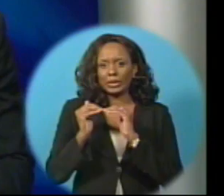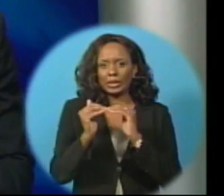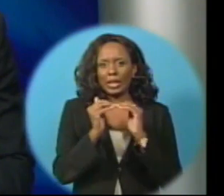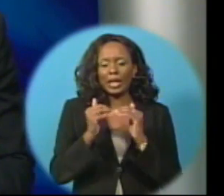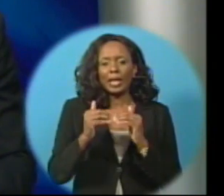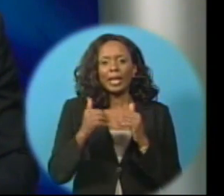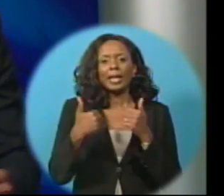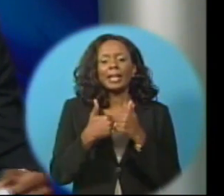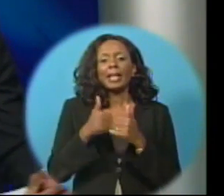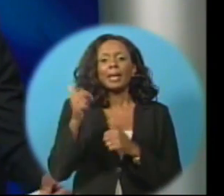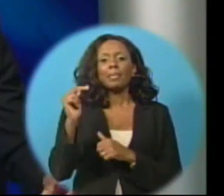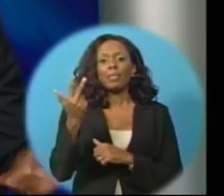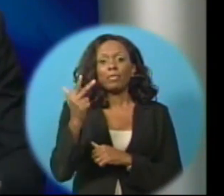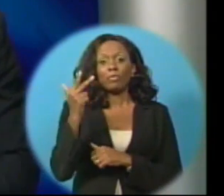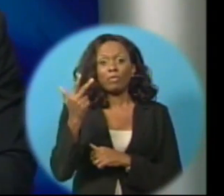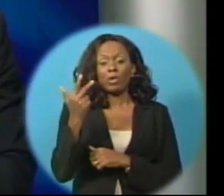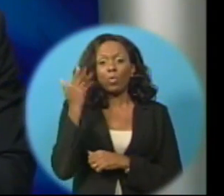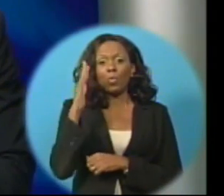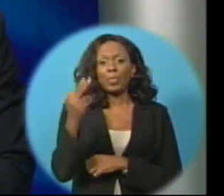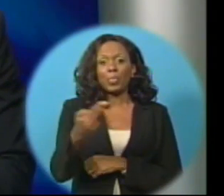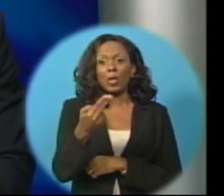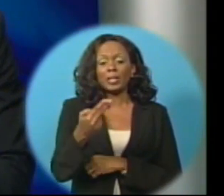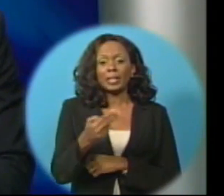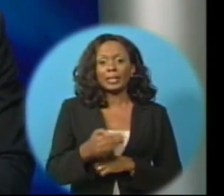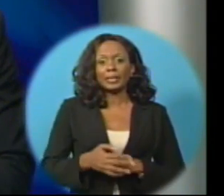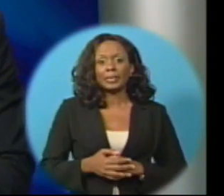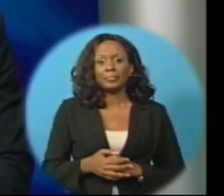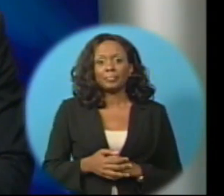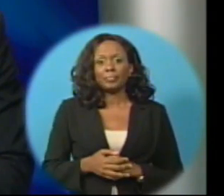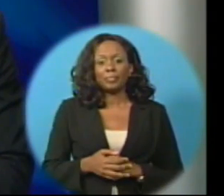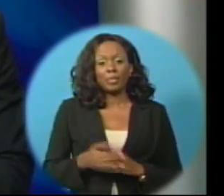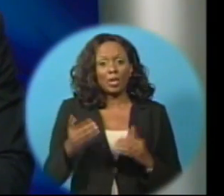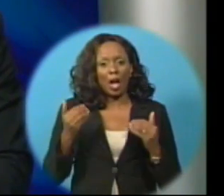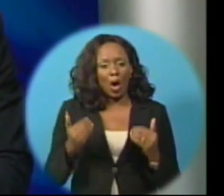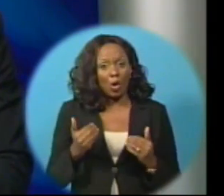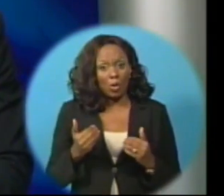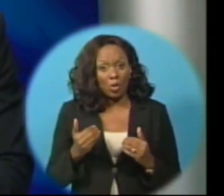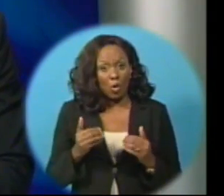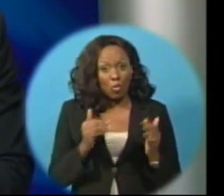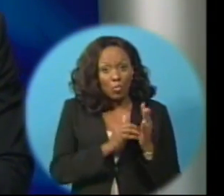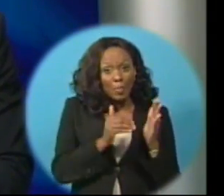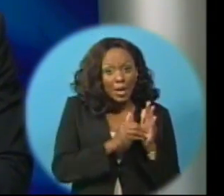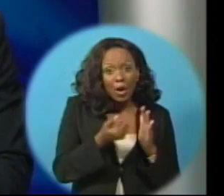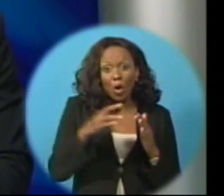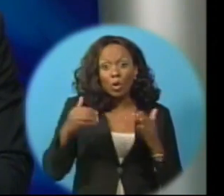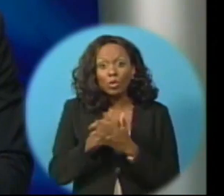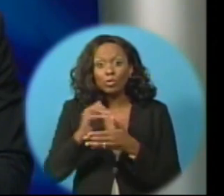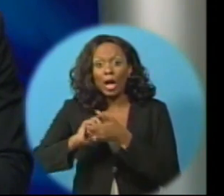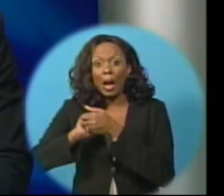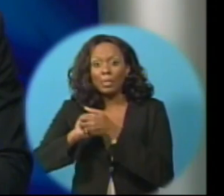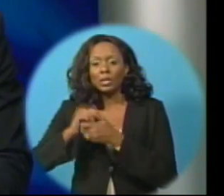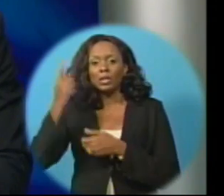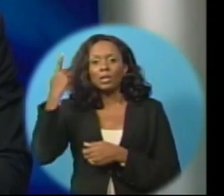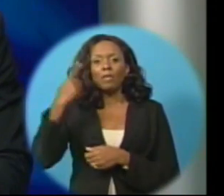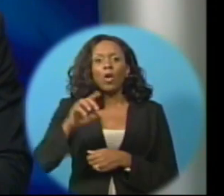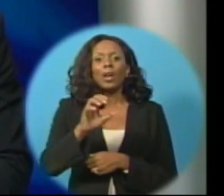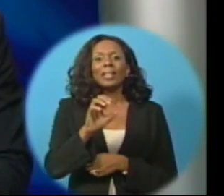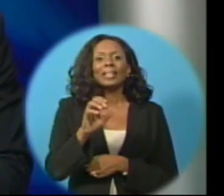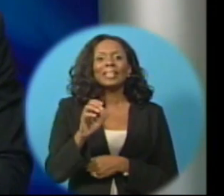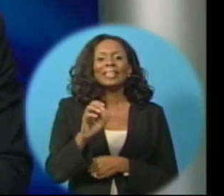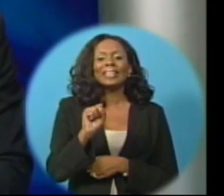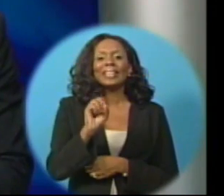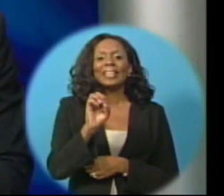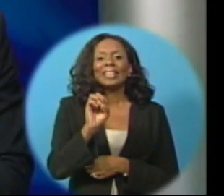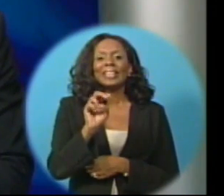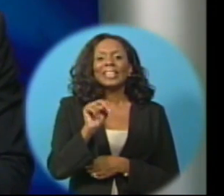on Thursday. Now, will there be a repeat or new champions for the Goddard Enterprises Senior Volleyball Knockout